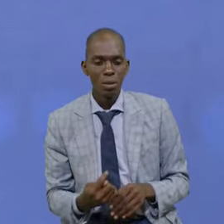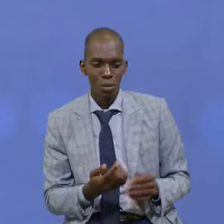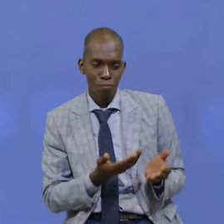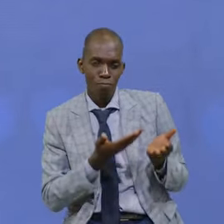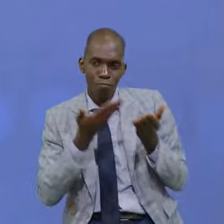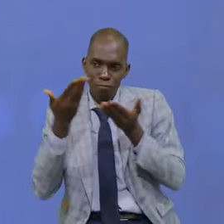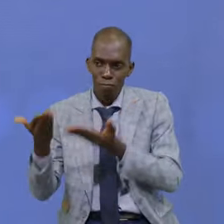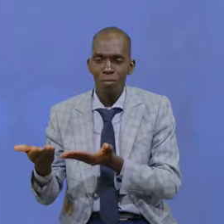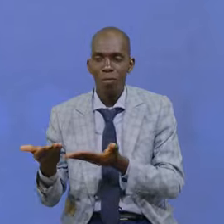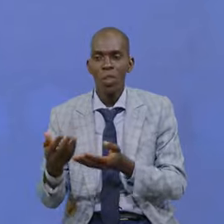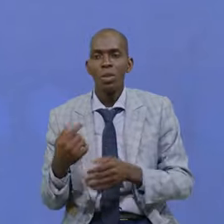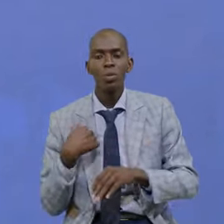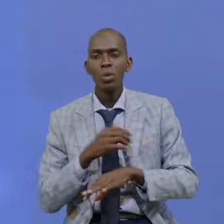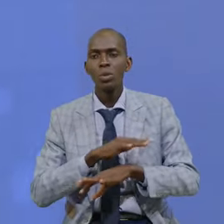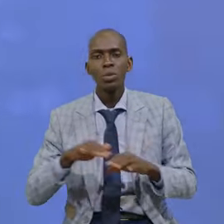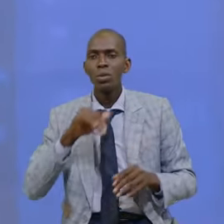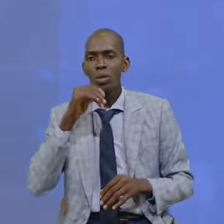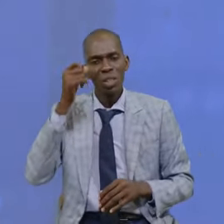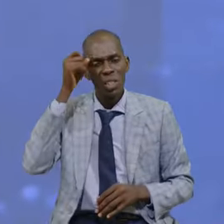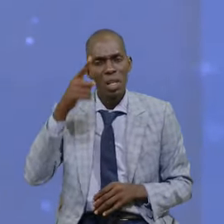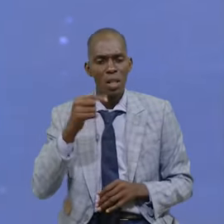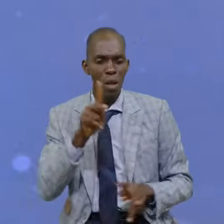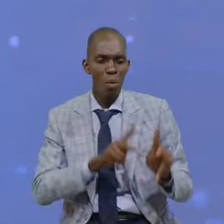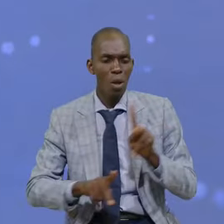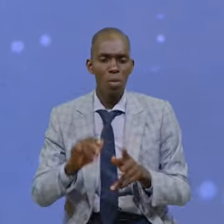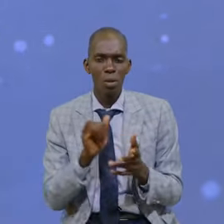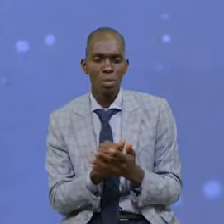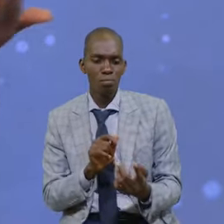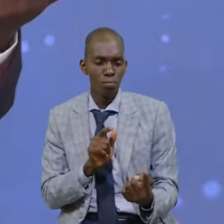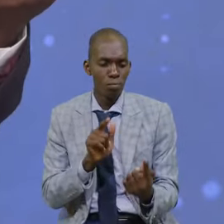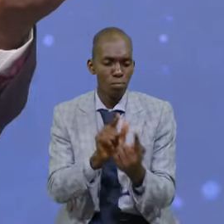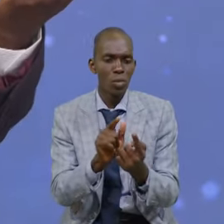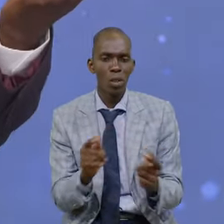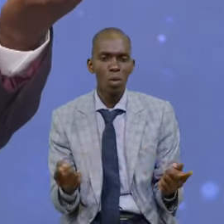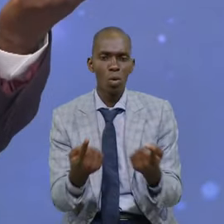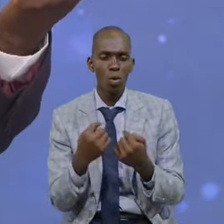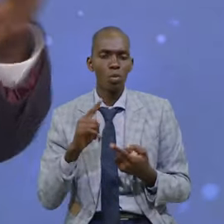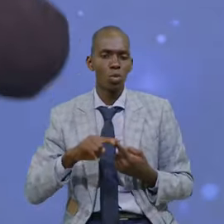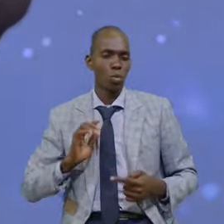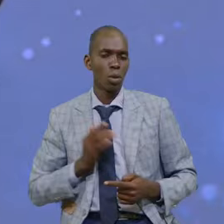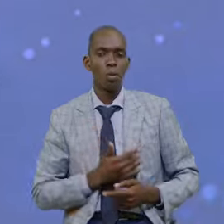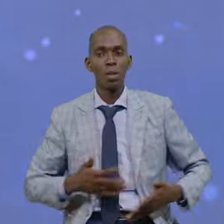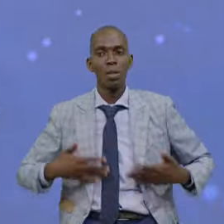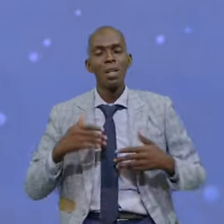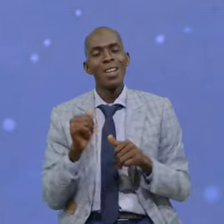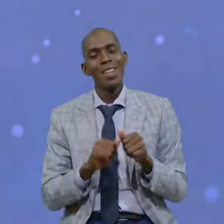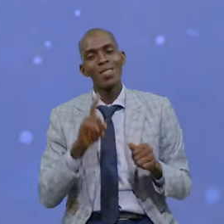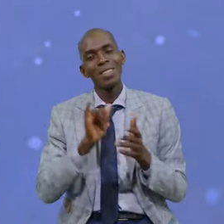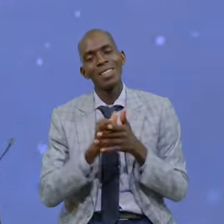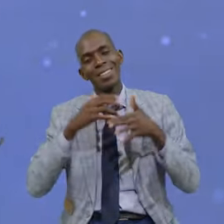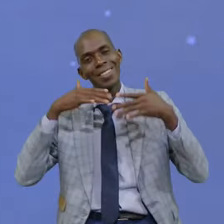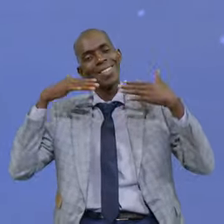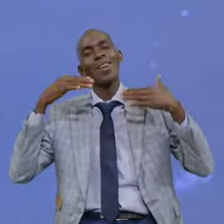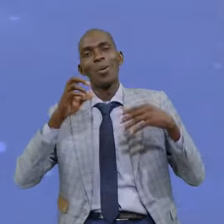not understand the people that come into our lives. Anybody that smiles will say, come